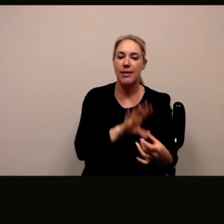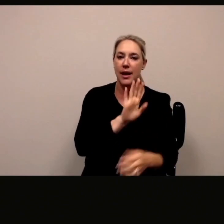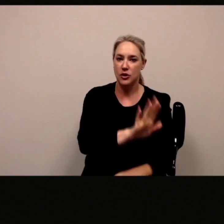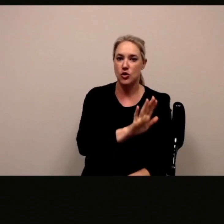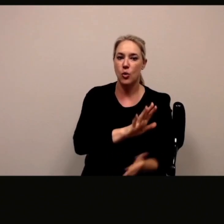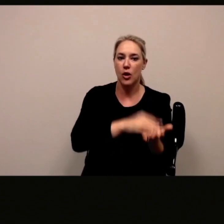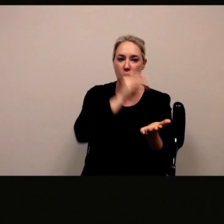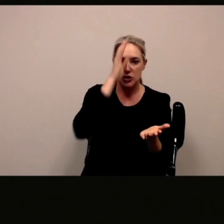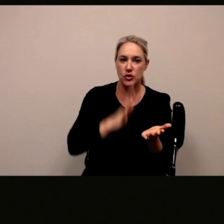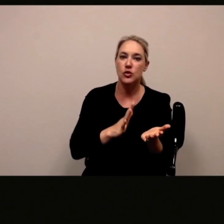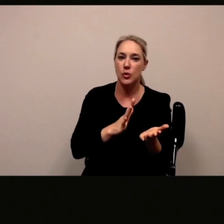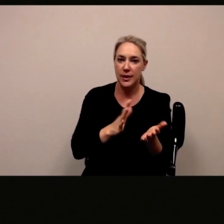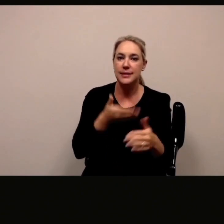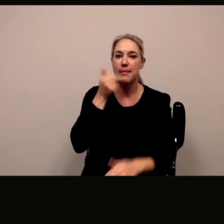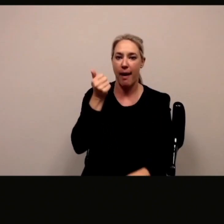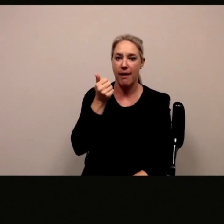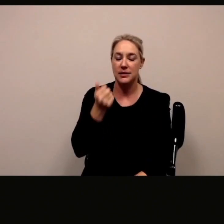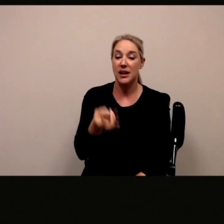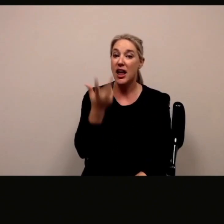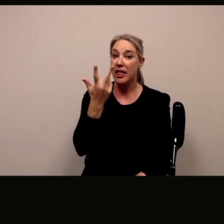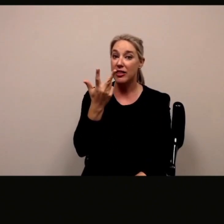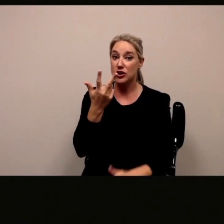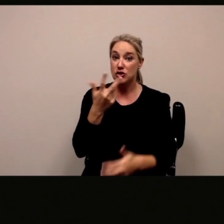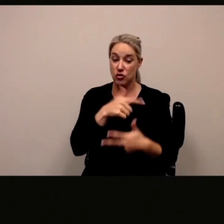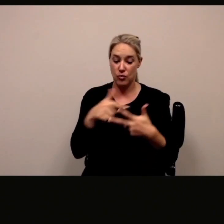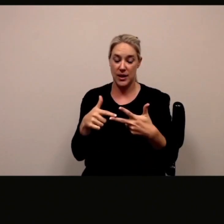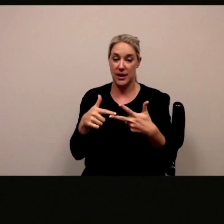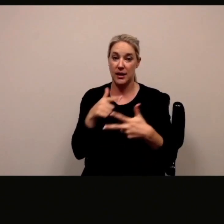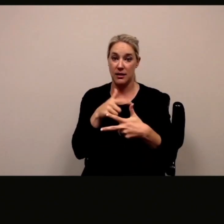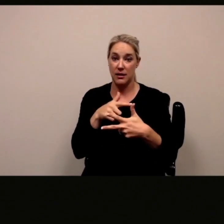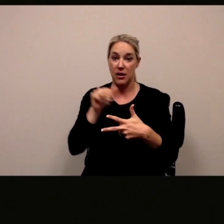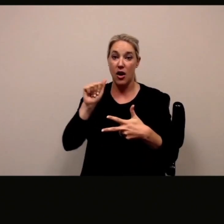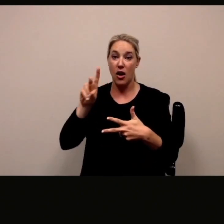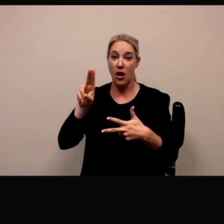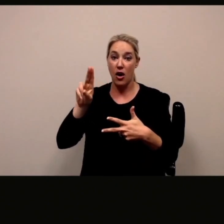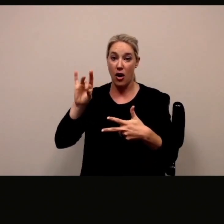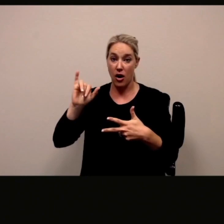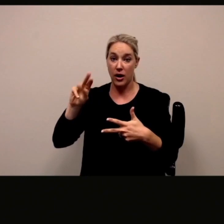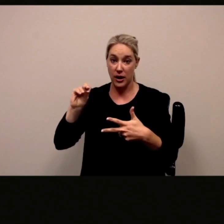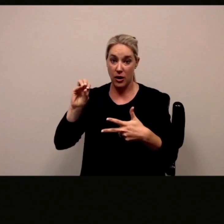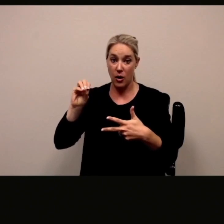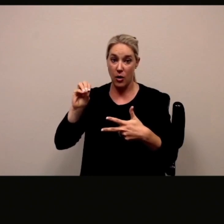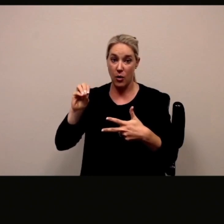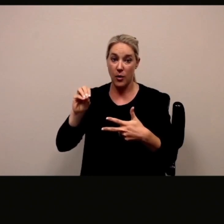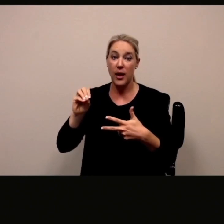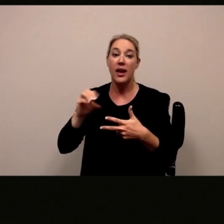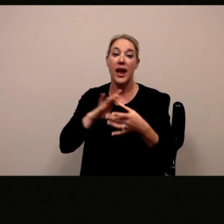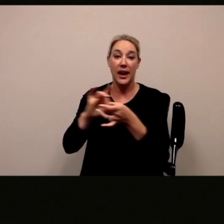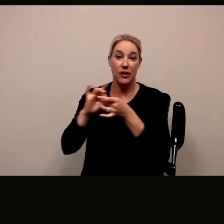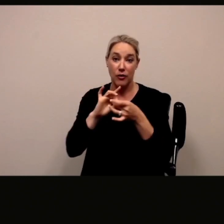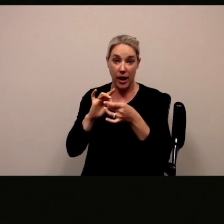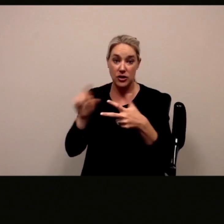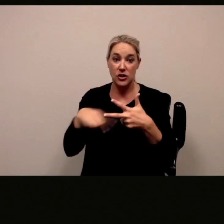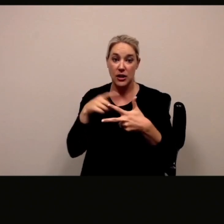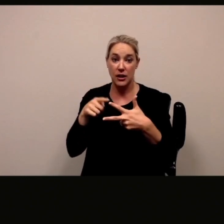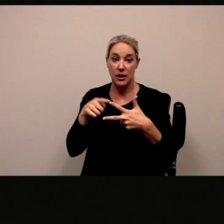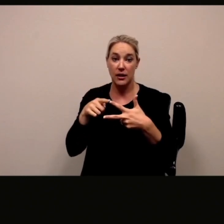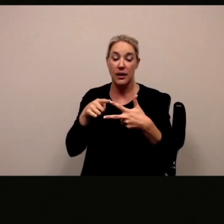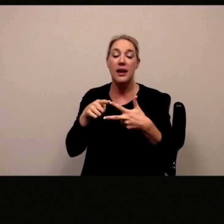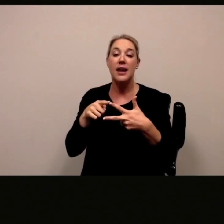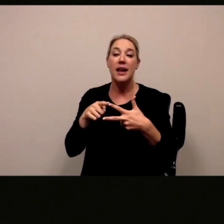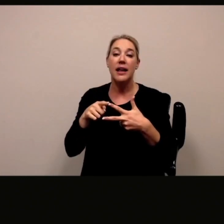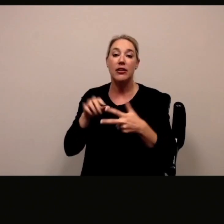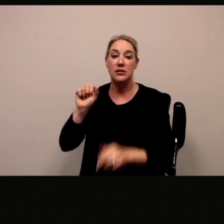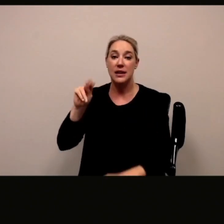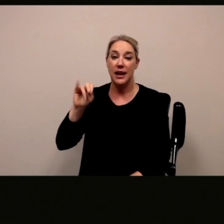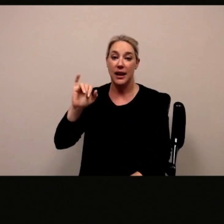big buckets that people go for. There's like audio and interaction, there is animation, and there is game making. And there's a couple variant, you can